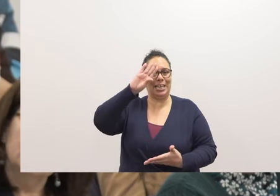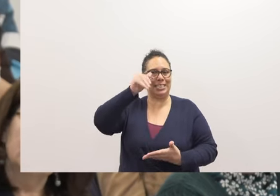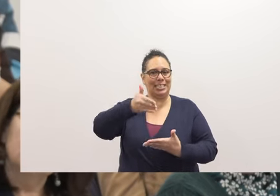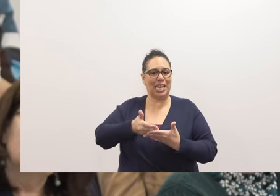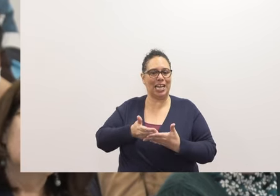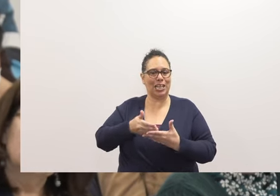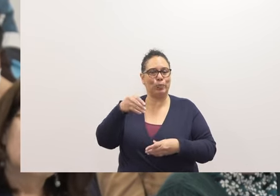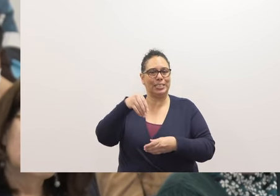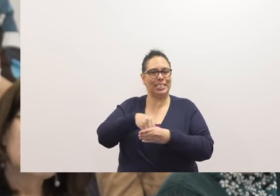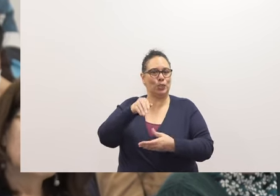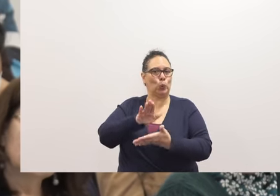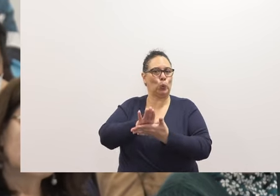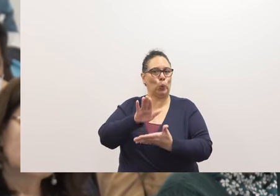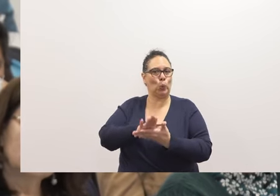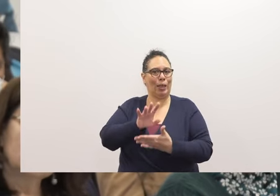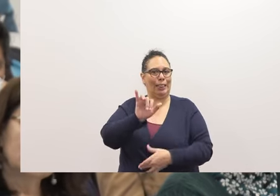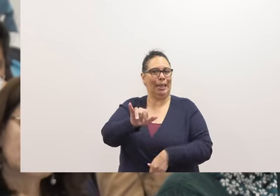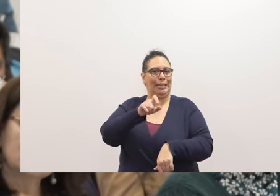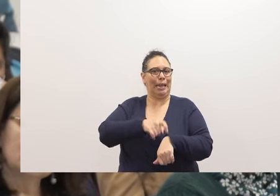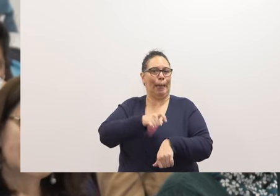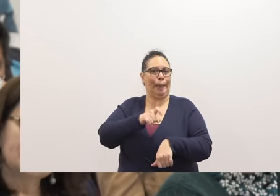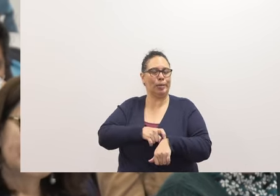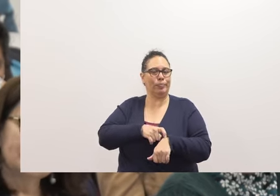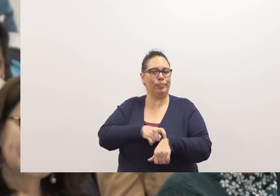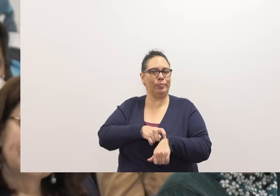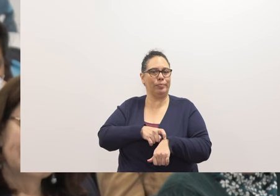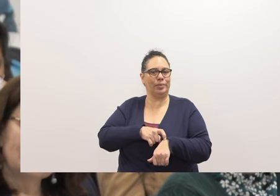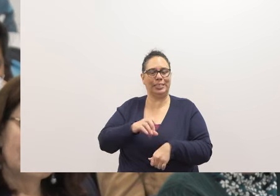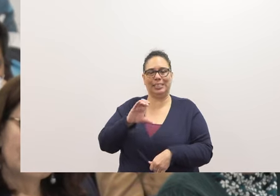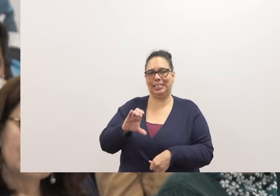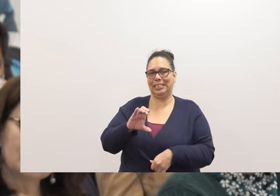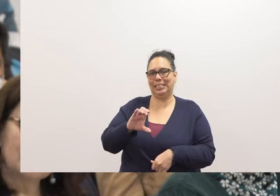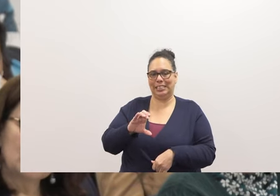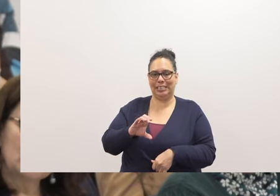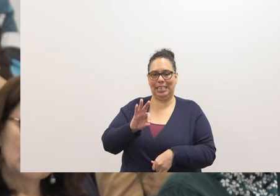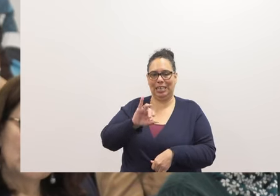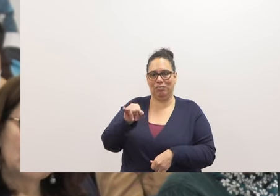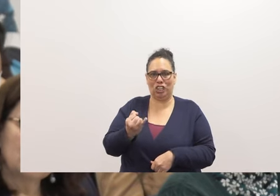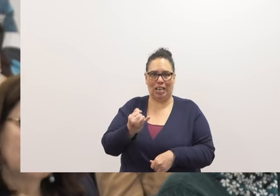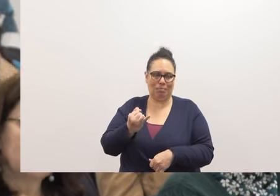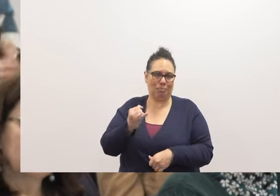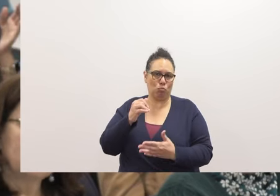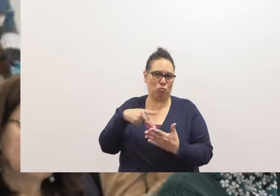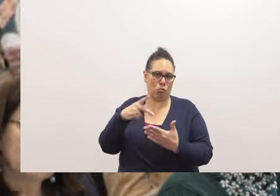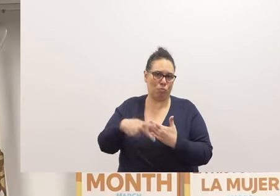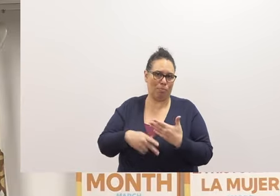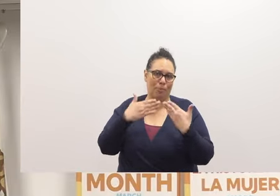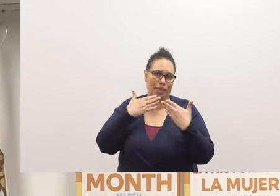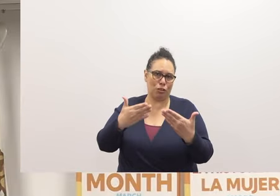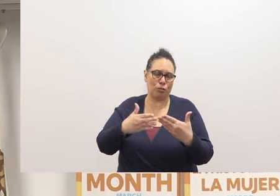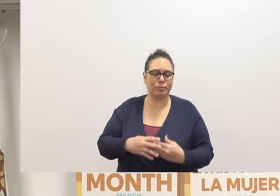been in a school that had a program like CFJ. Thank you.